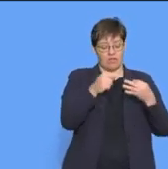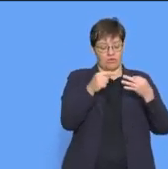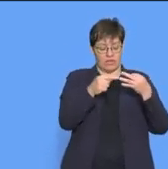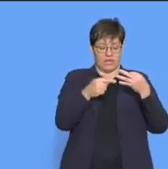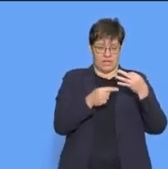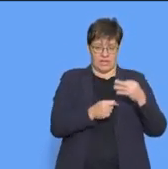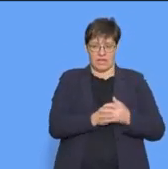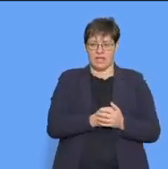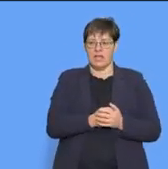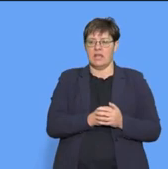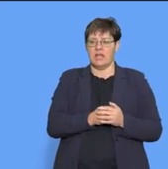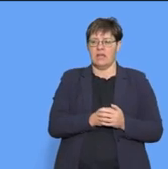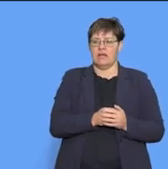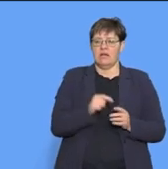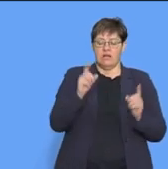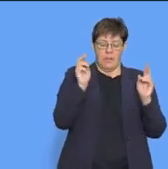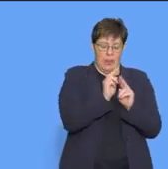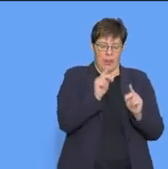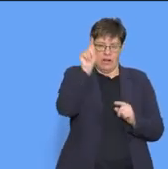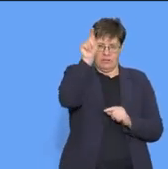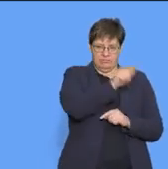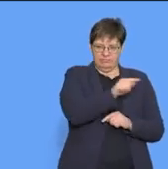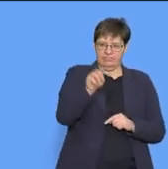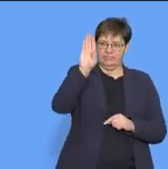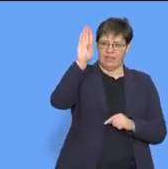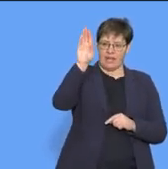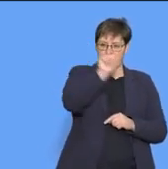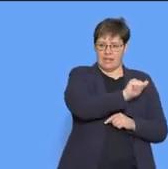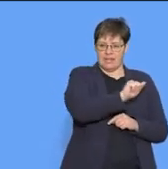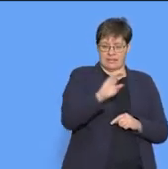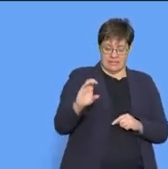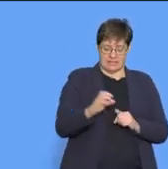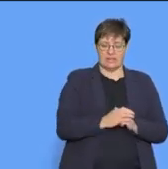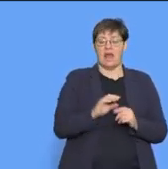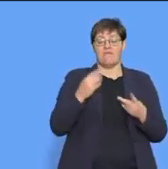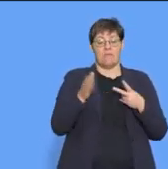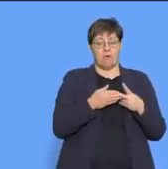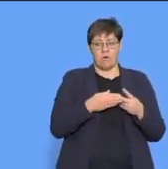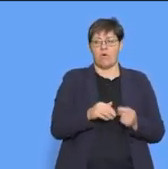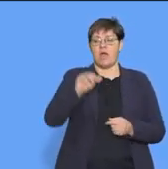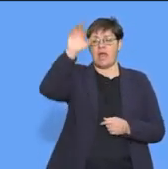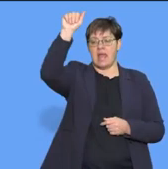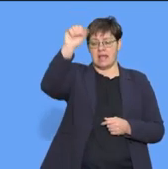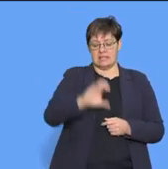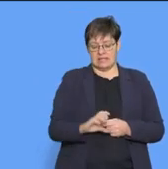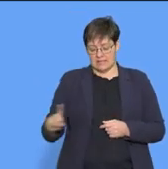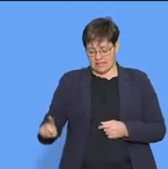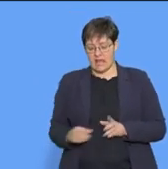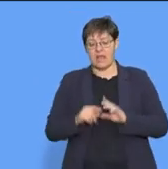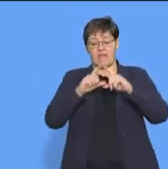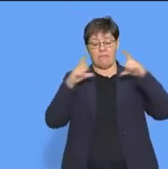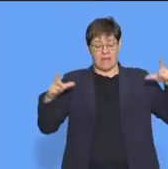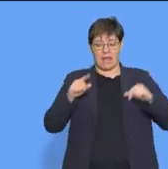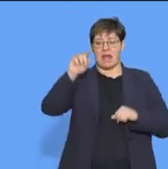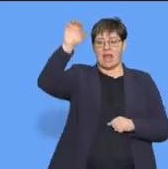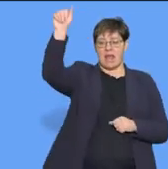three different triangles. We've got this little triangle here, ABC. We've got another triangle here, ACD. And then